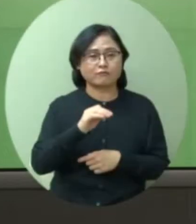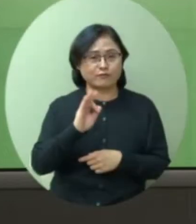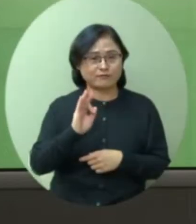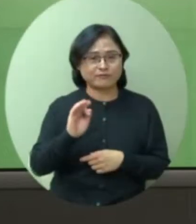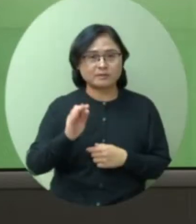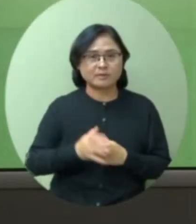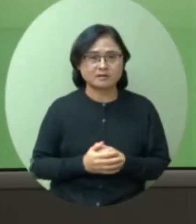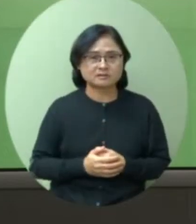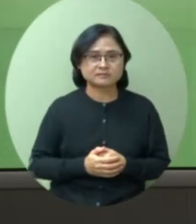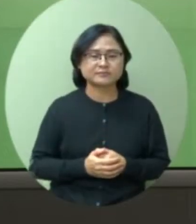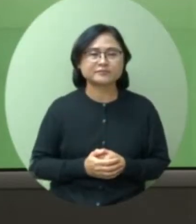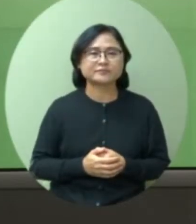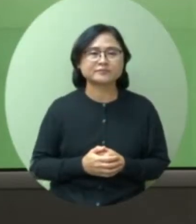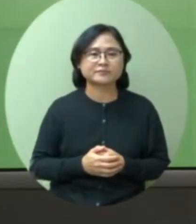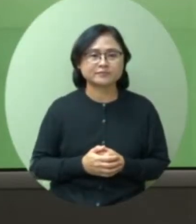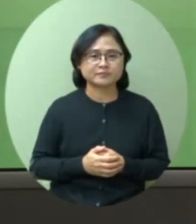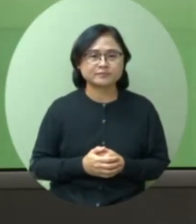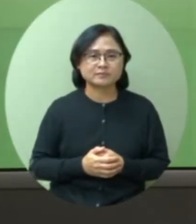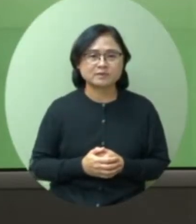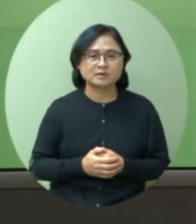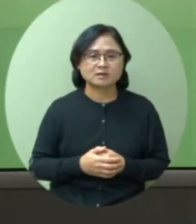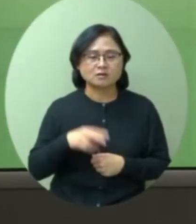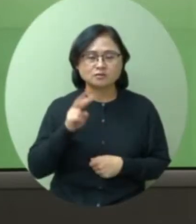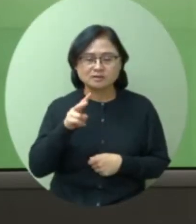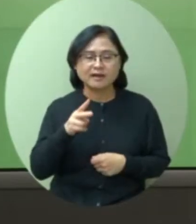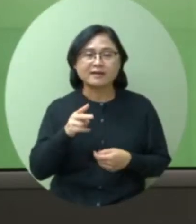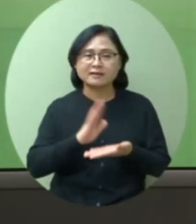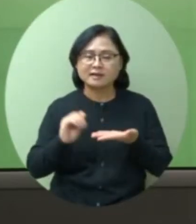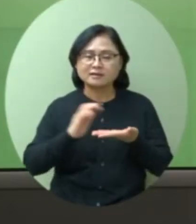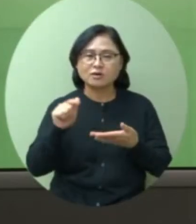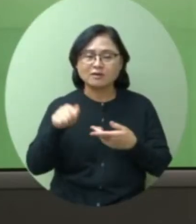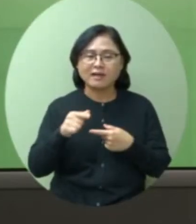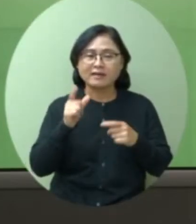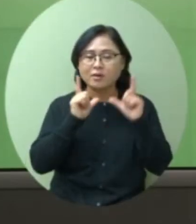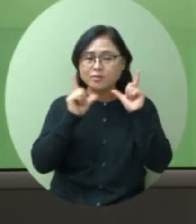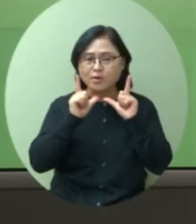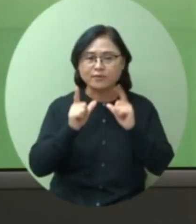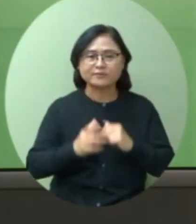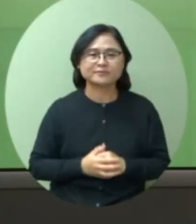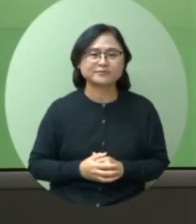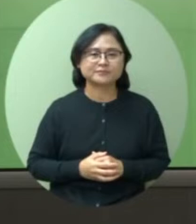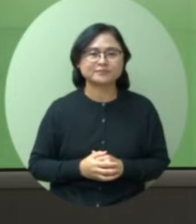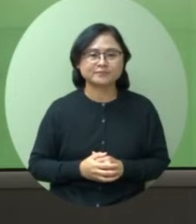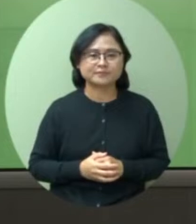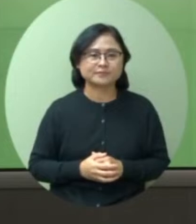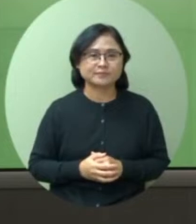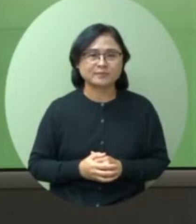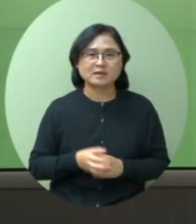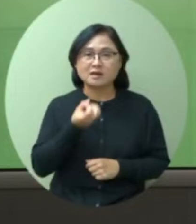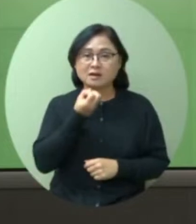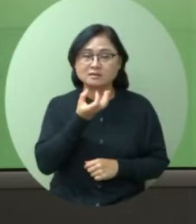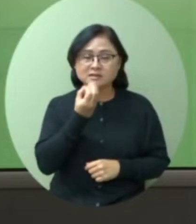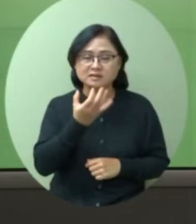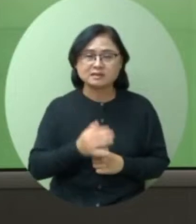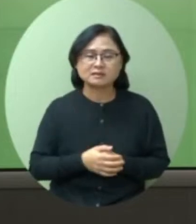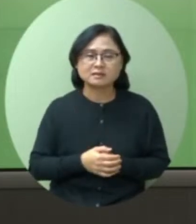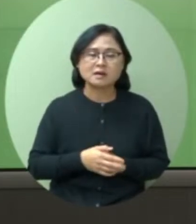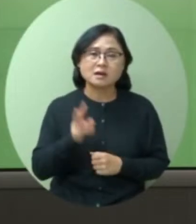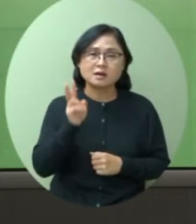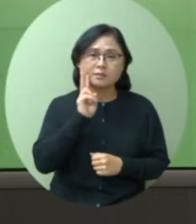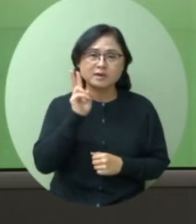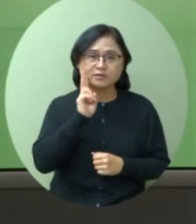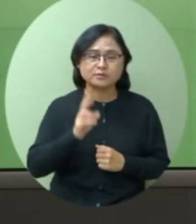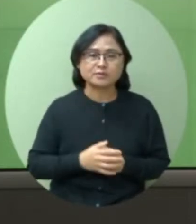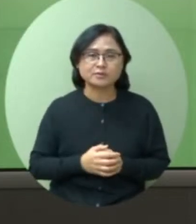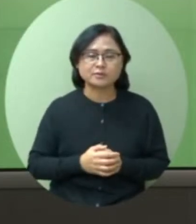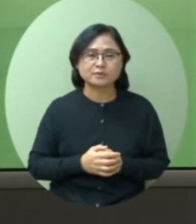I just want to look at you. Oh, okay. Sorry. Sure. Yeah. Some opinions, such as the League of Social Democrats, have demanded democratic